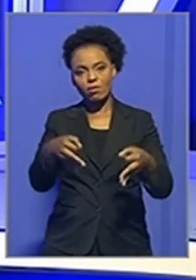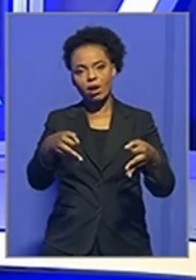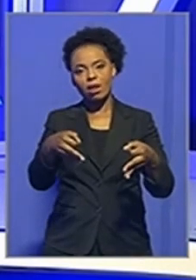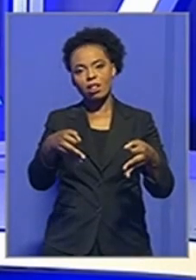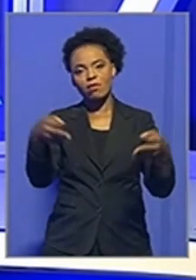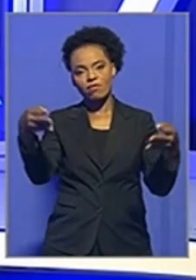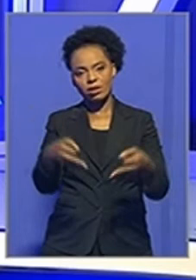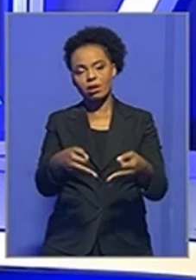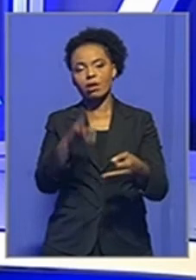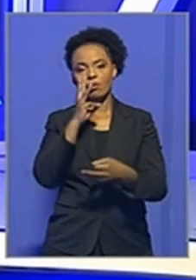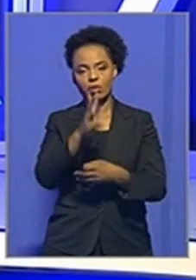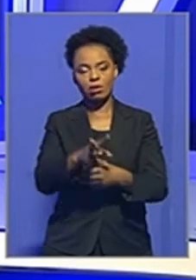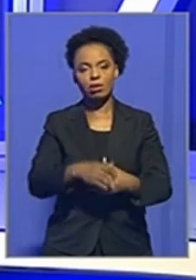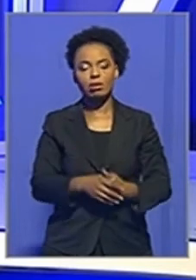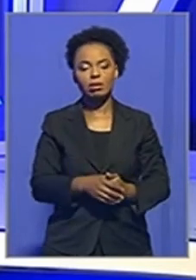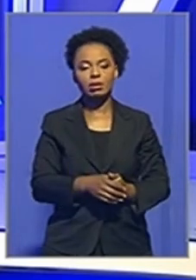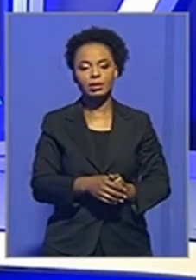la pele.